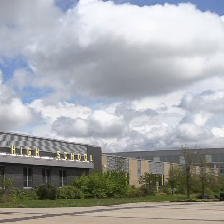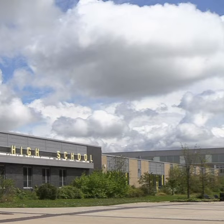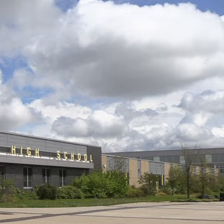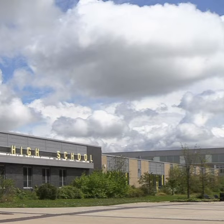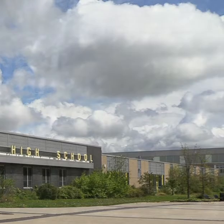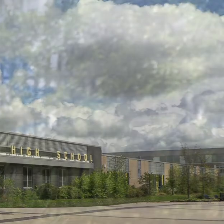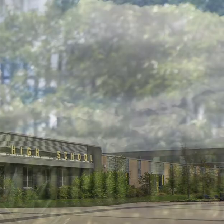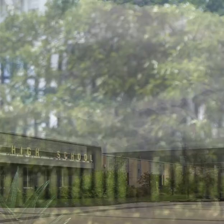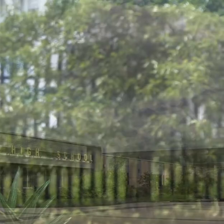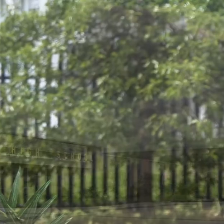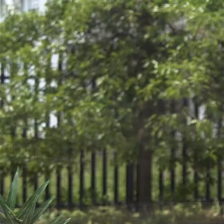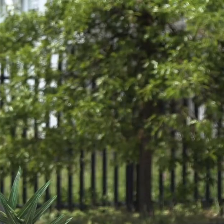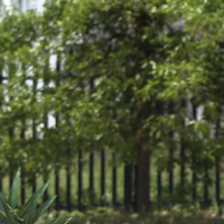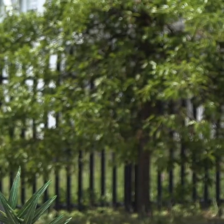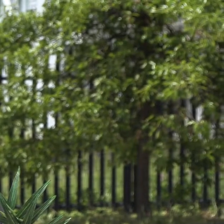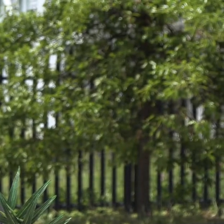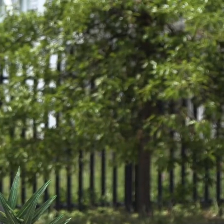Anton.